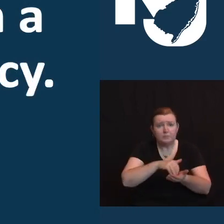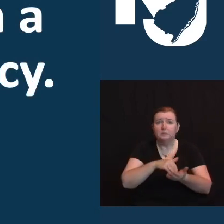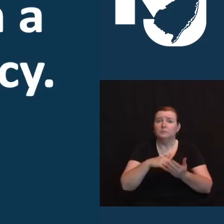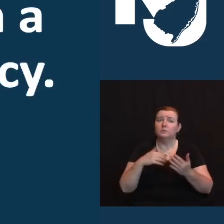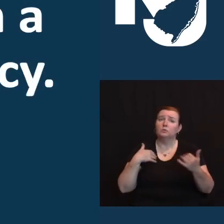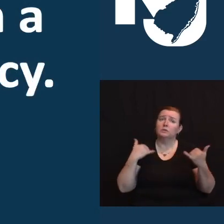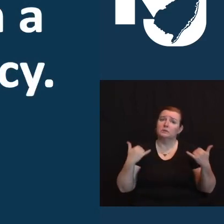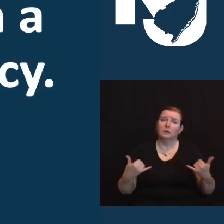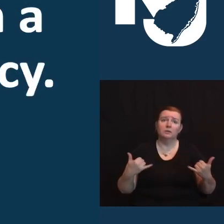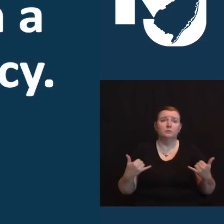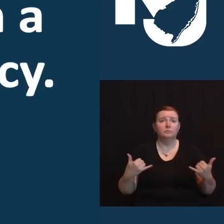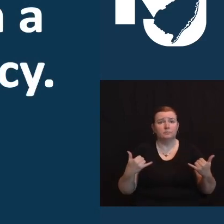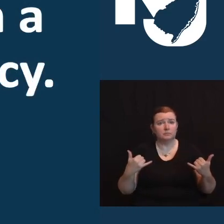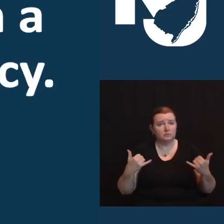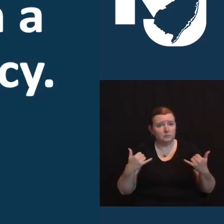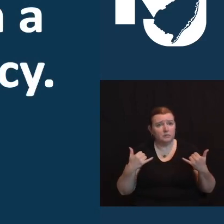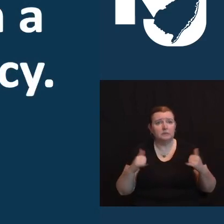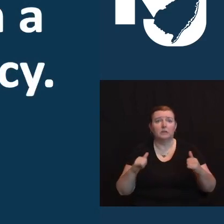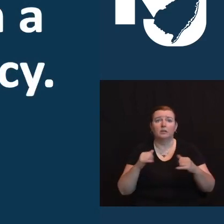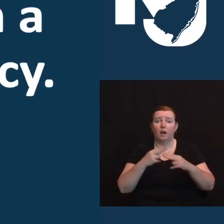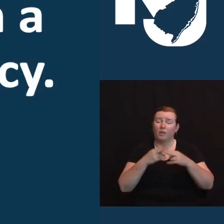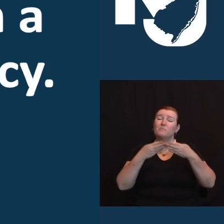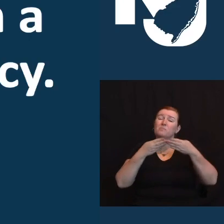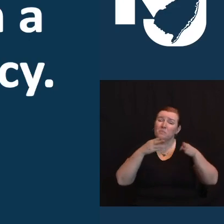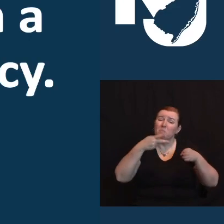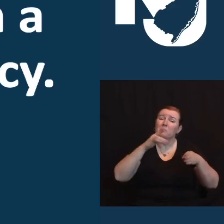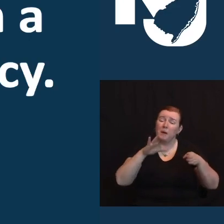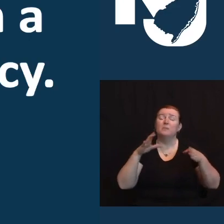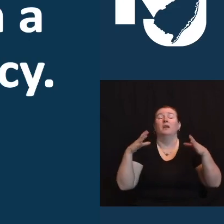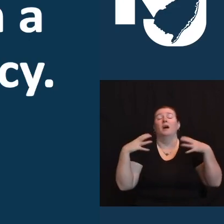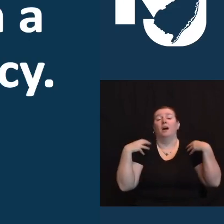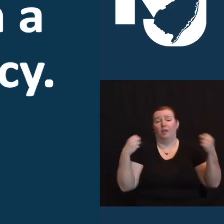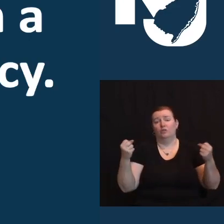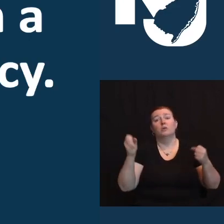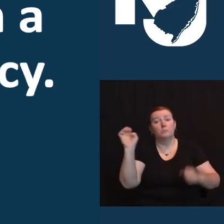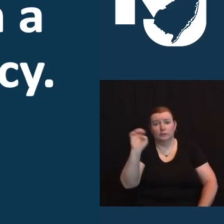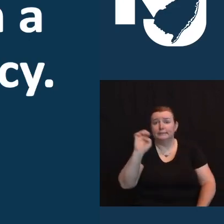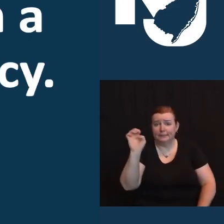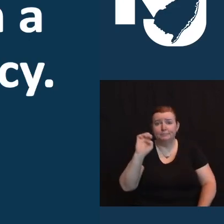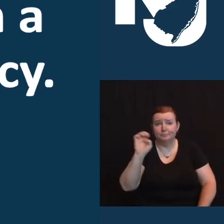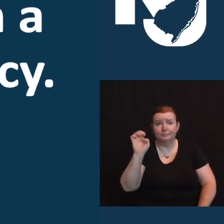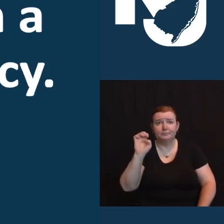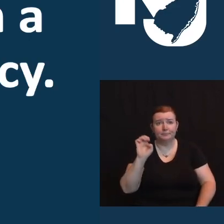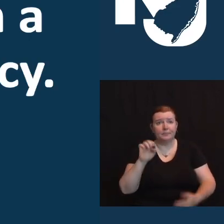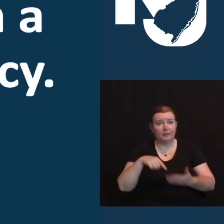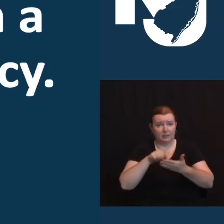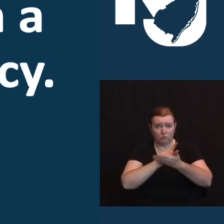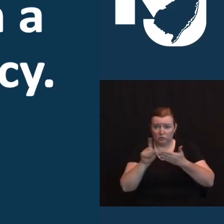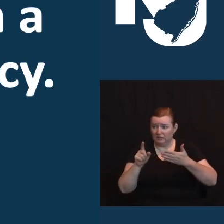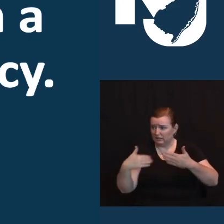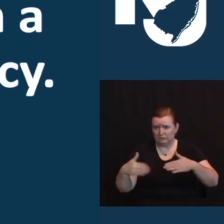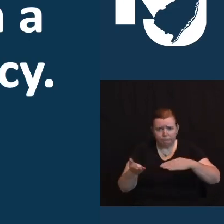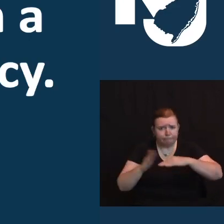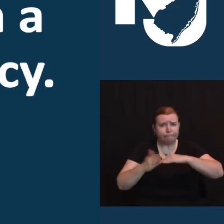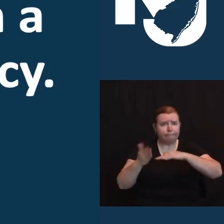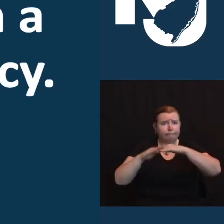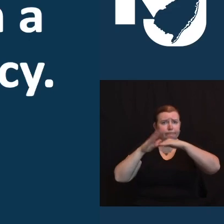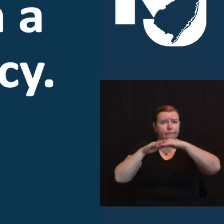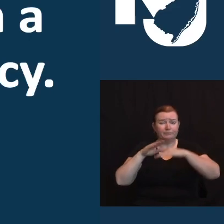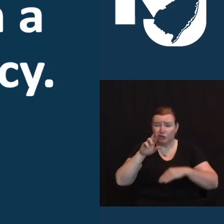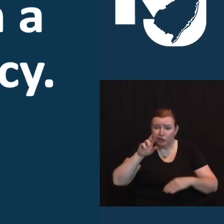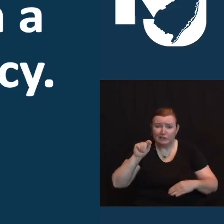health emergency. Over the past week, we saw numbers of cases that we had not seen in 8 weeks. Our rate of transmission is now more